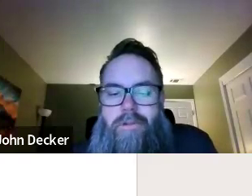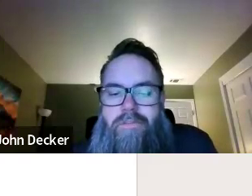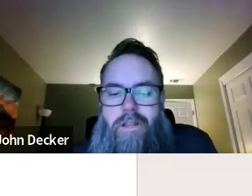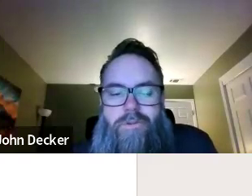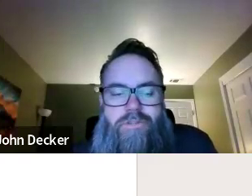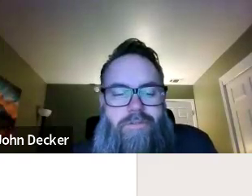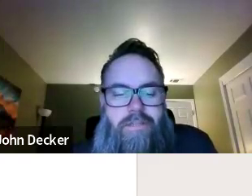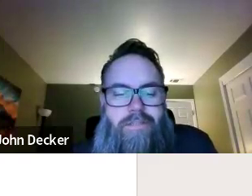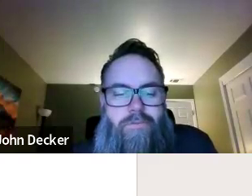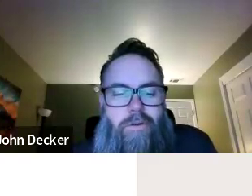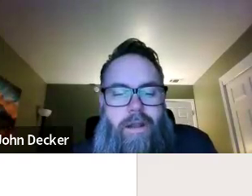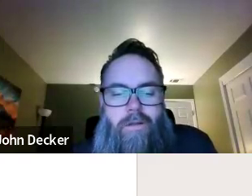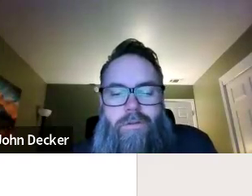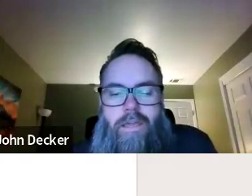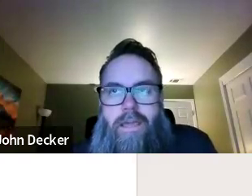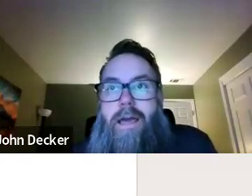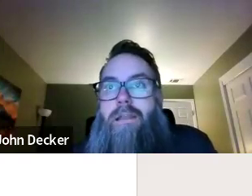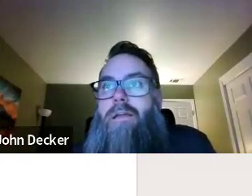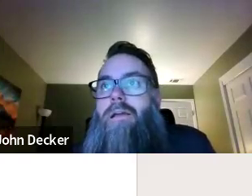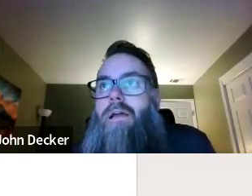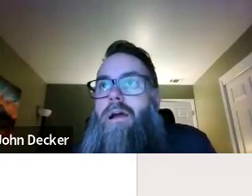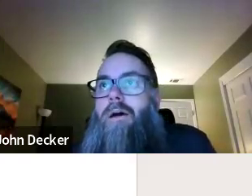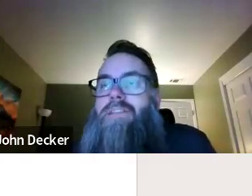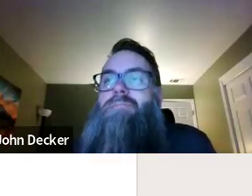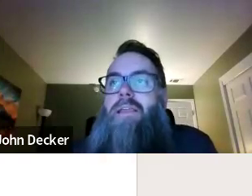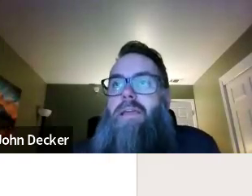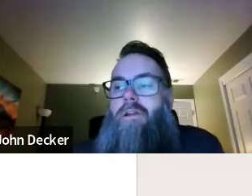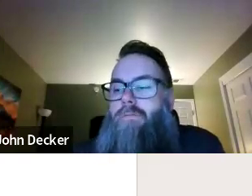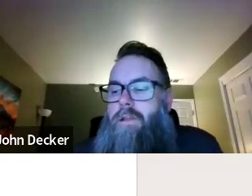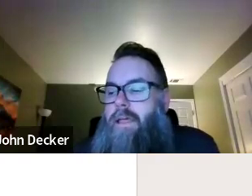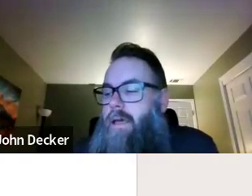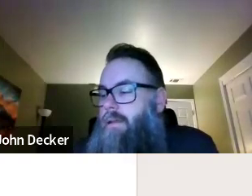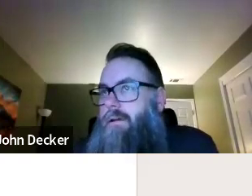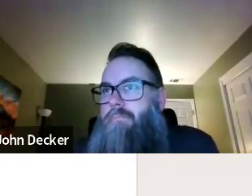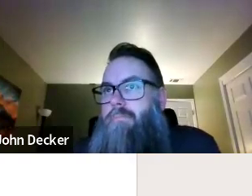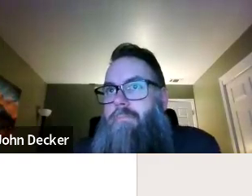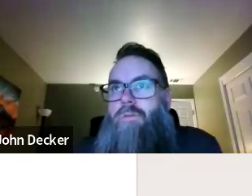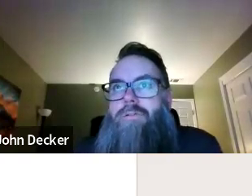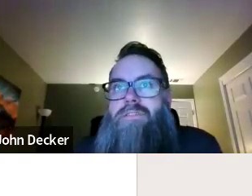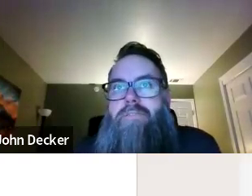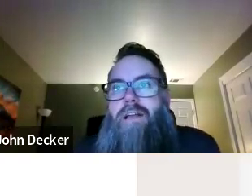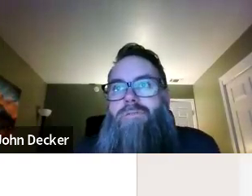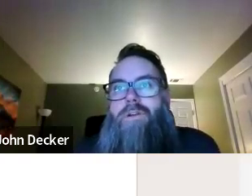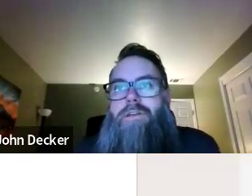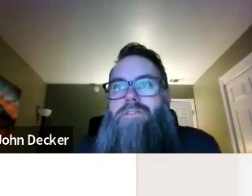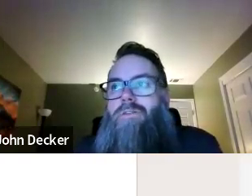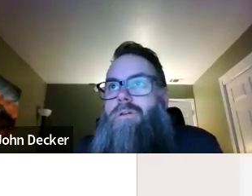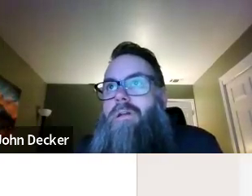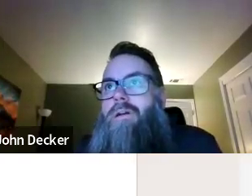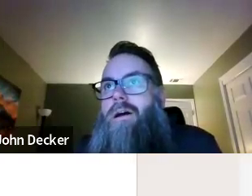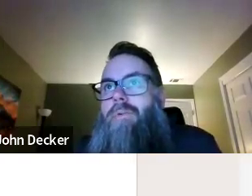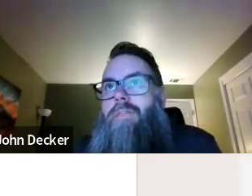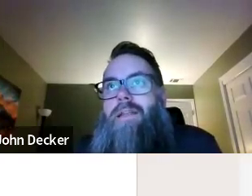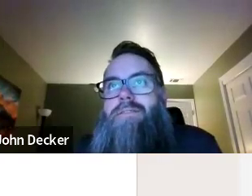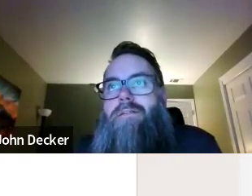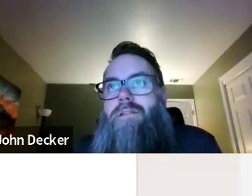satisfaction of the Department of Developmental Services. And we are now looking at expanding and offering that throughout the state of California.